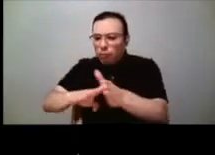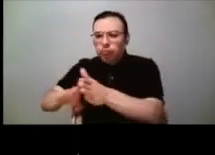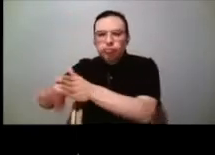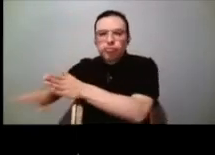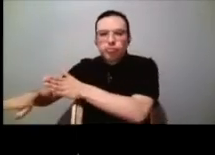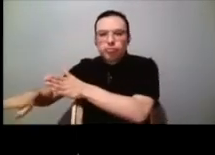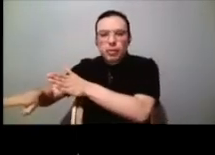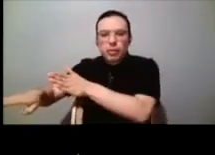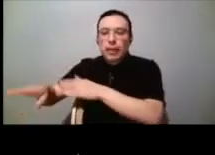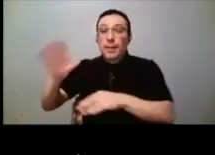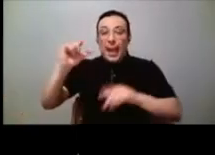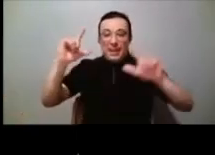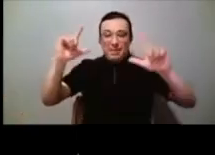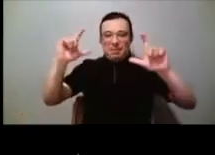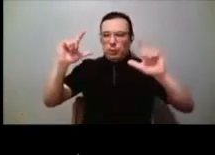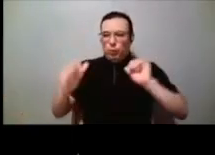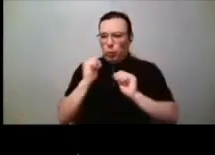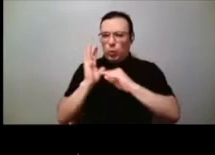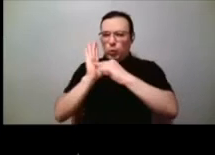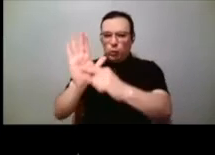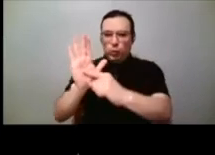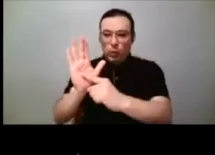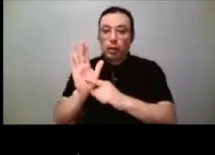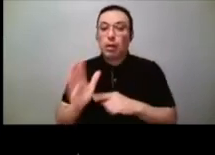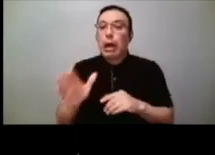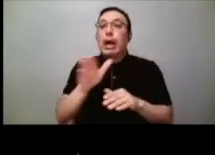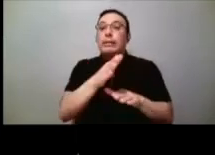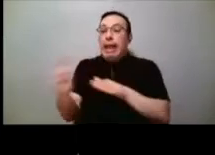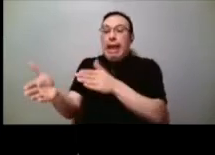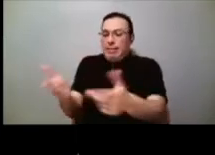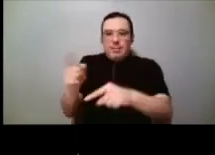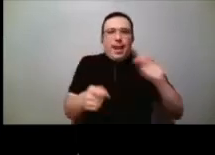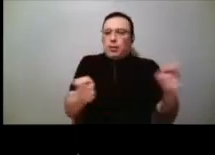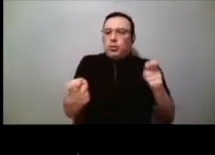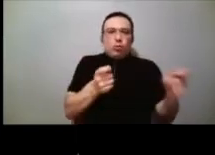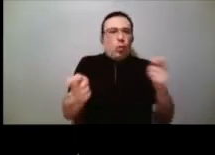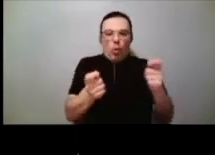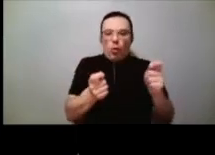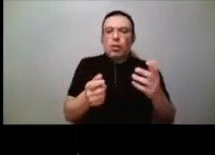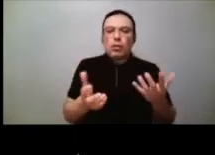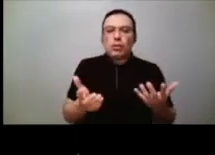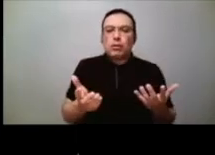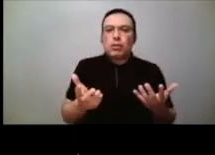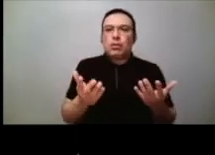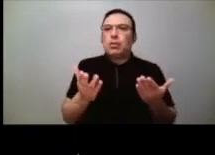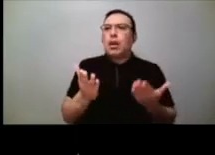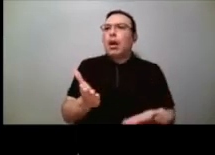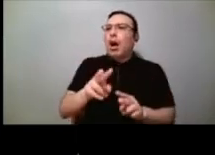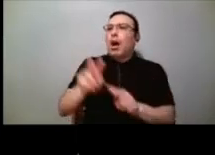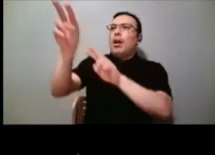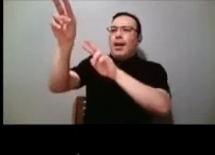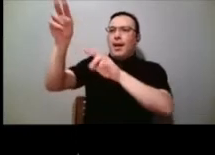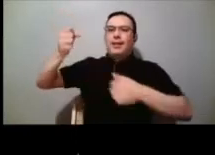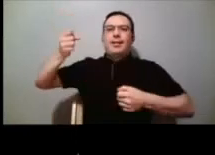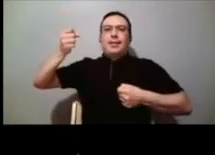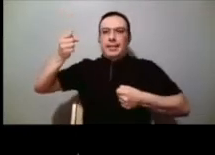endeavors to contain death's uncontrollable wildness. By taking recourse to the monumental statue, that infrastructural